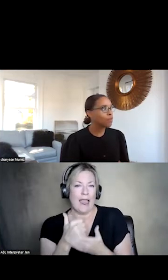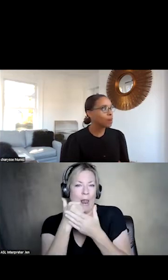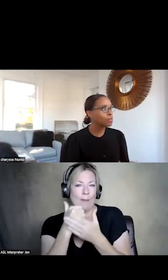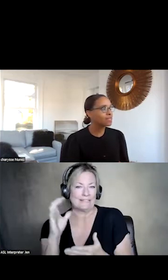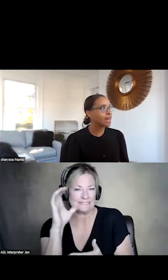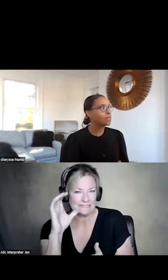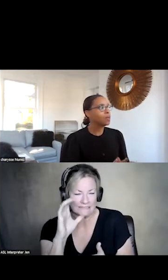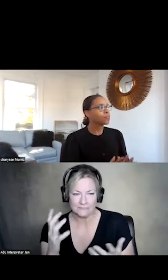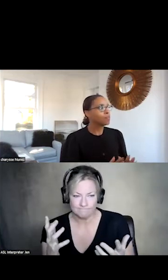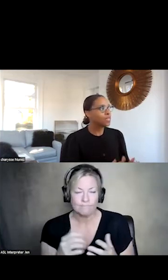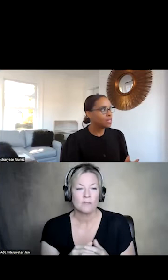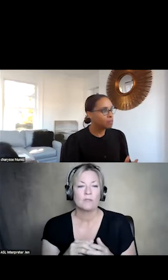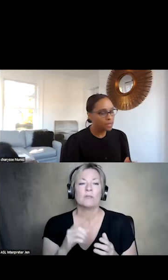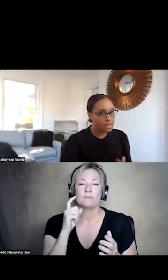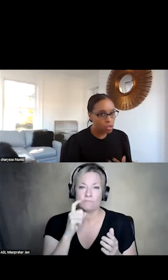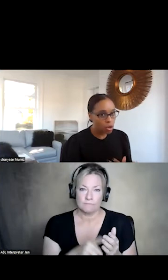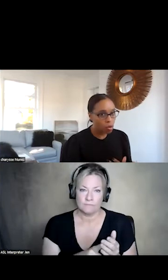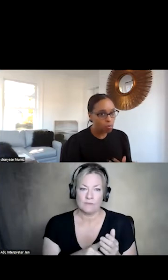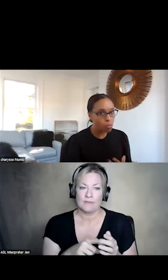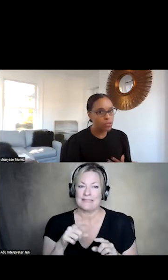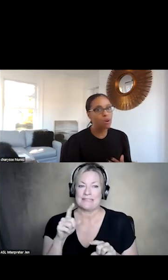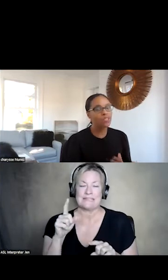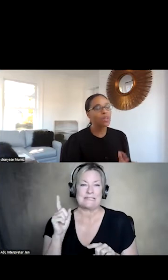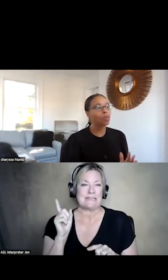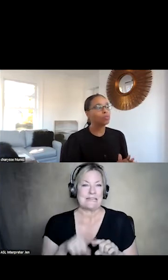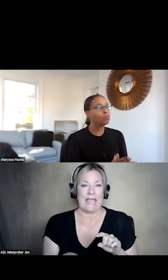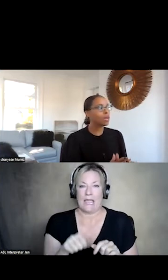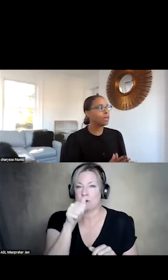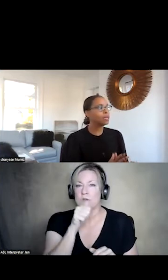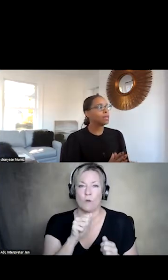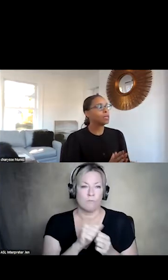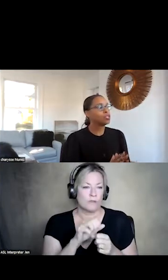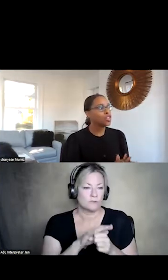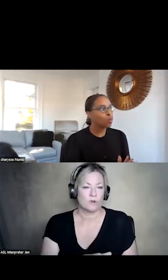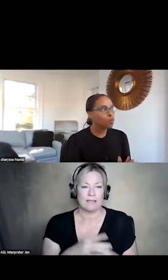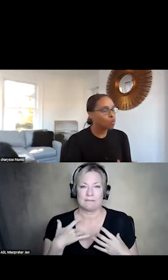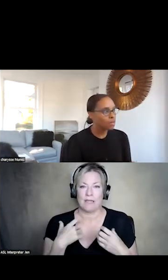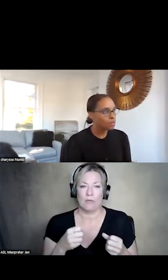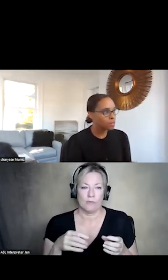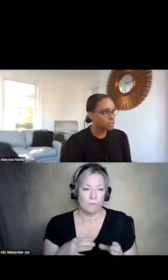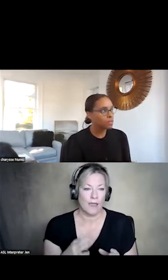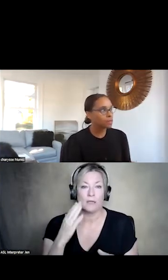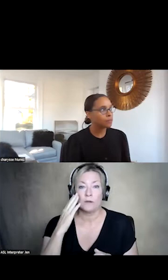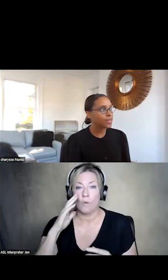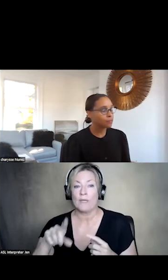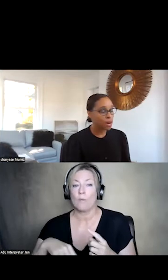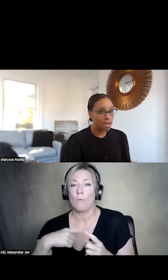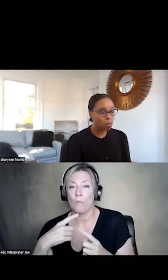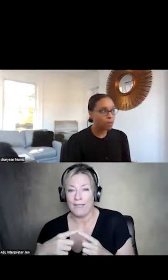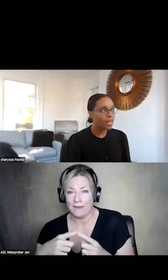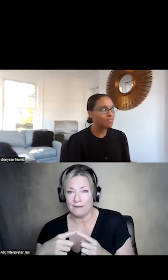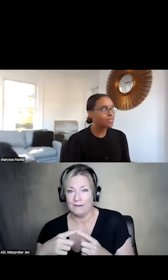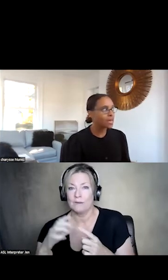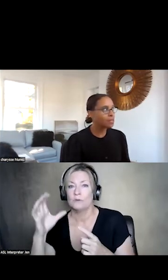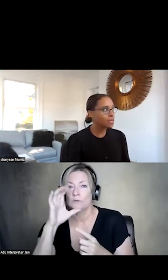what we found is that the inability to cope with stress in a healthy way, knowing when to seek for